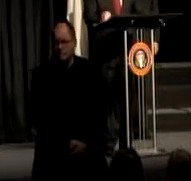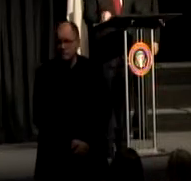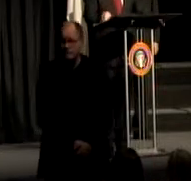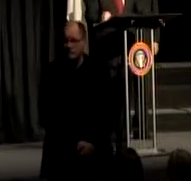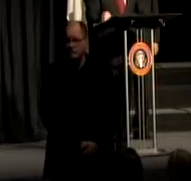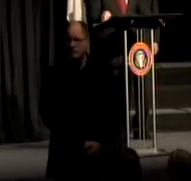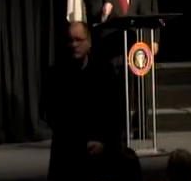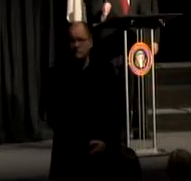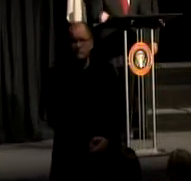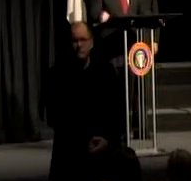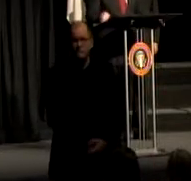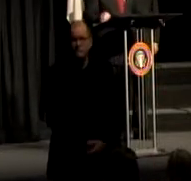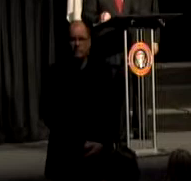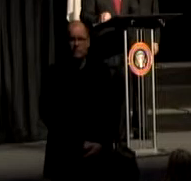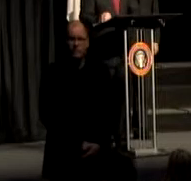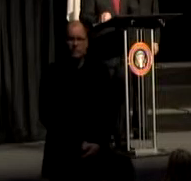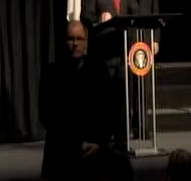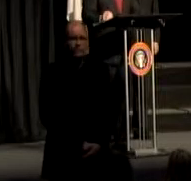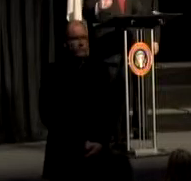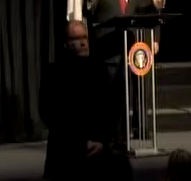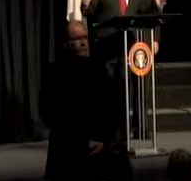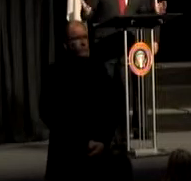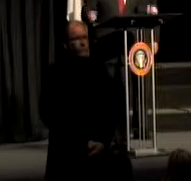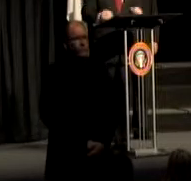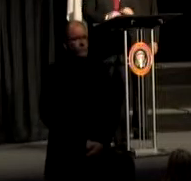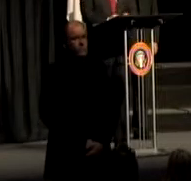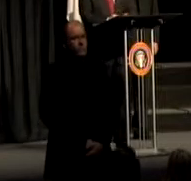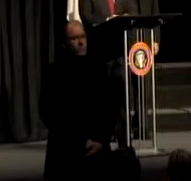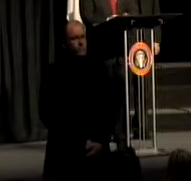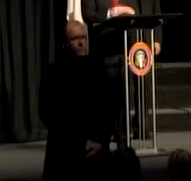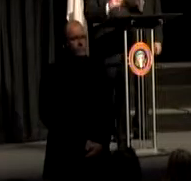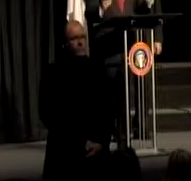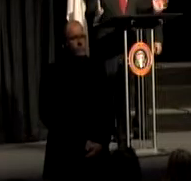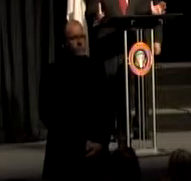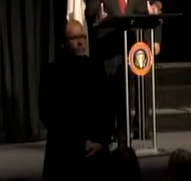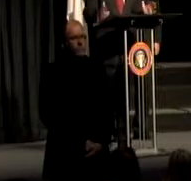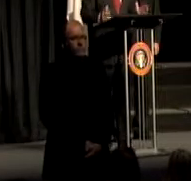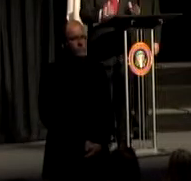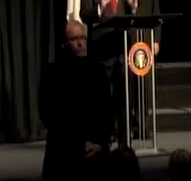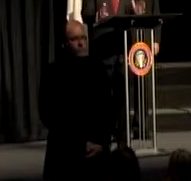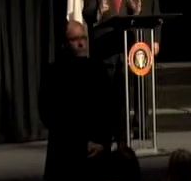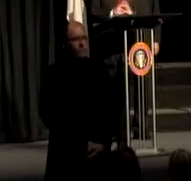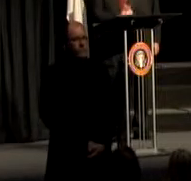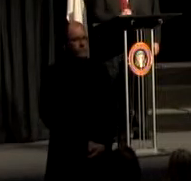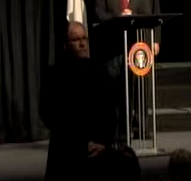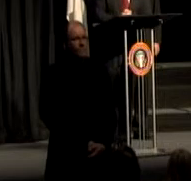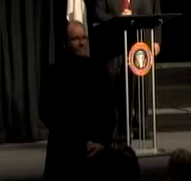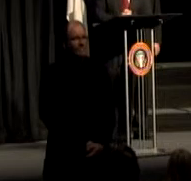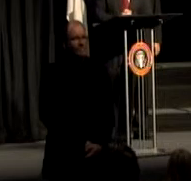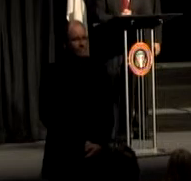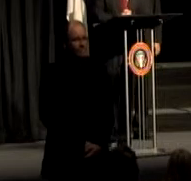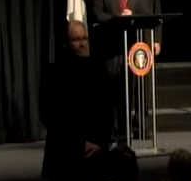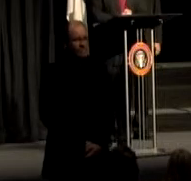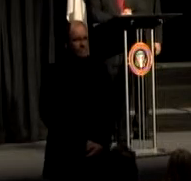Good days or bad days. I'm going to be honest I know that I'm the pastor of this church and I'm going to surprise you when I tell you I'm a Dallas Cowboy fan.